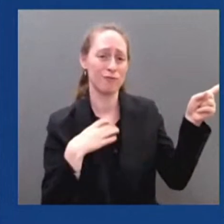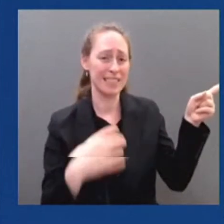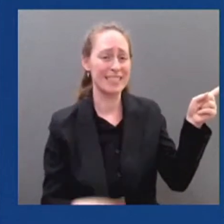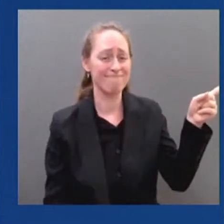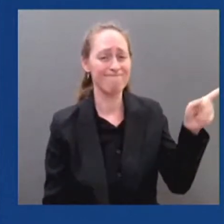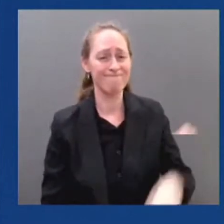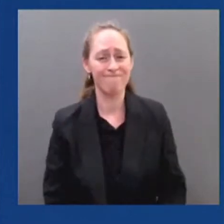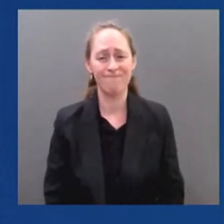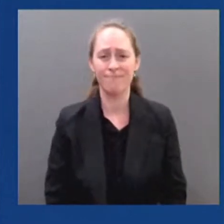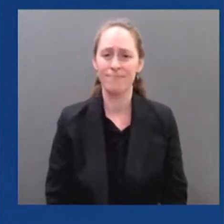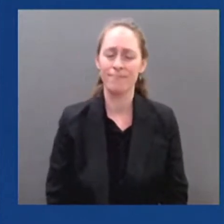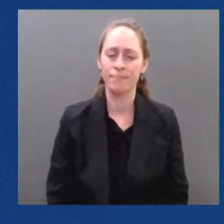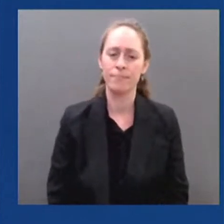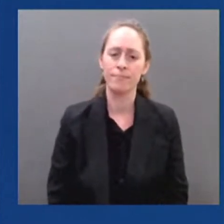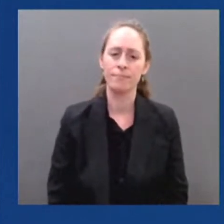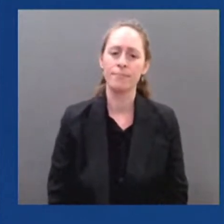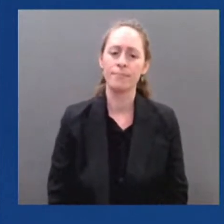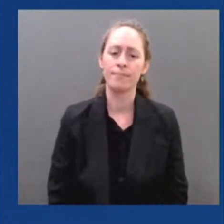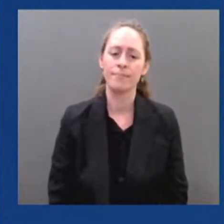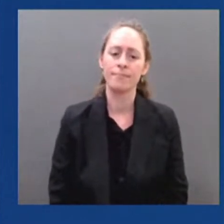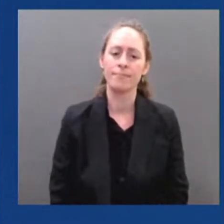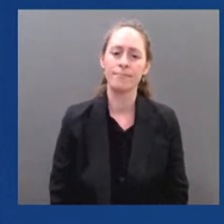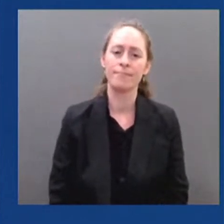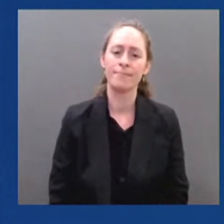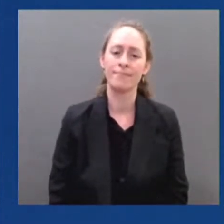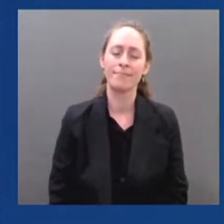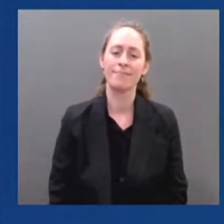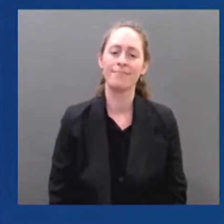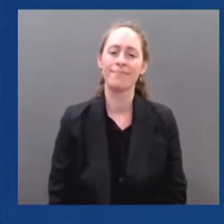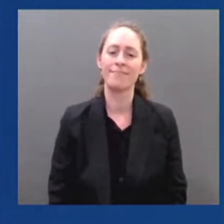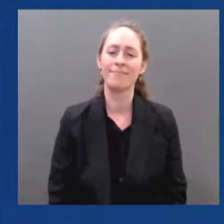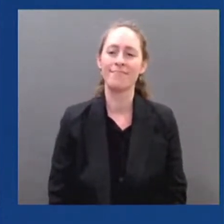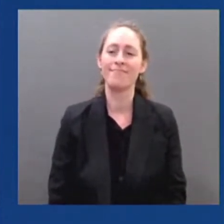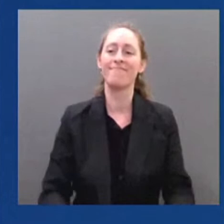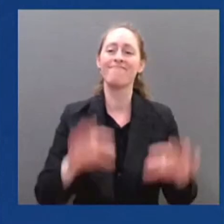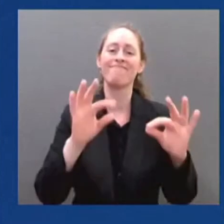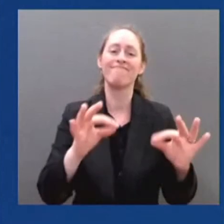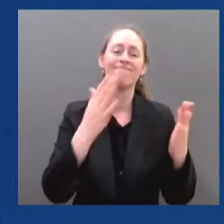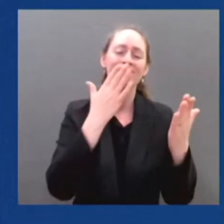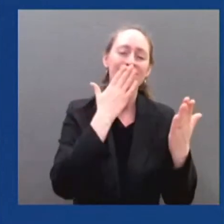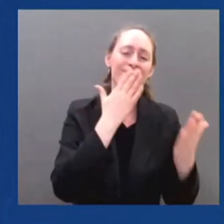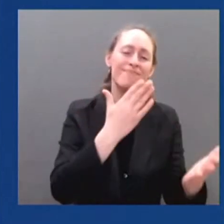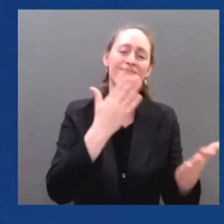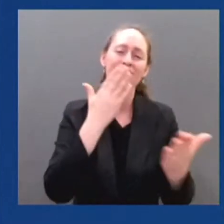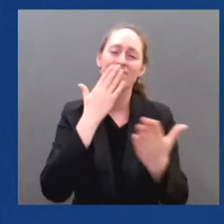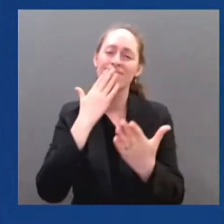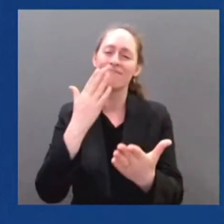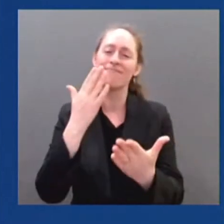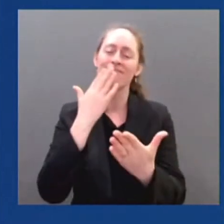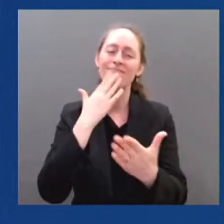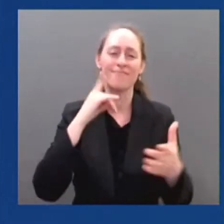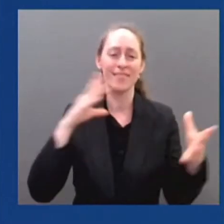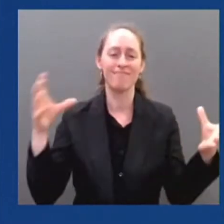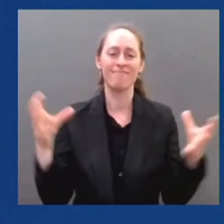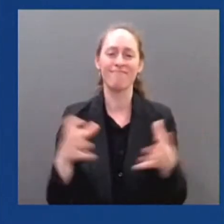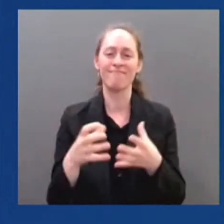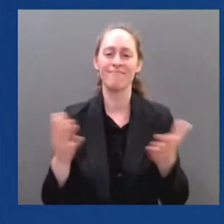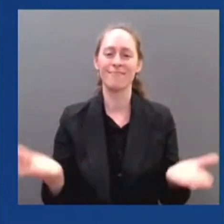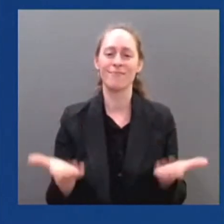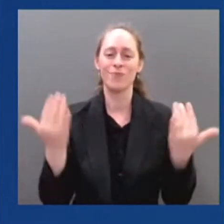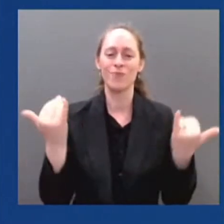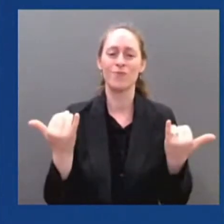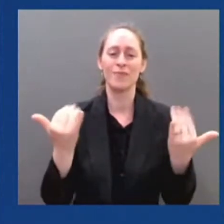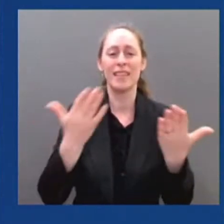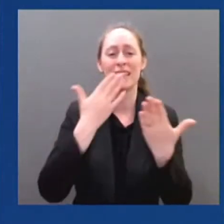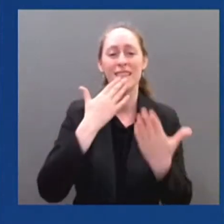We are done, Dr. Jha. Thank you very much, Kevin. Thank you, everybody, for joining us. Huge thanks to my colleagues, Drs. Walensky and Fauci. Great to see